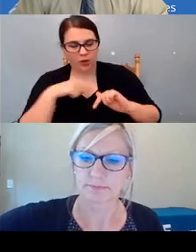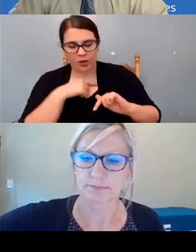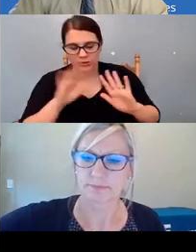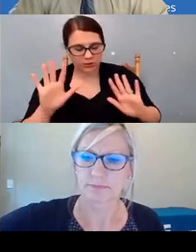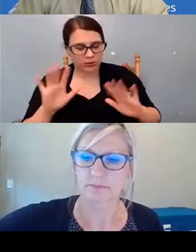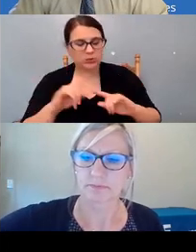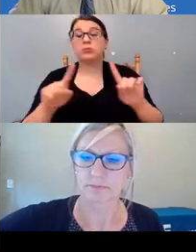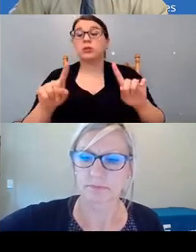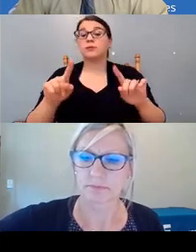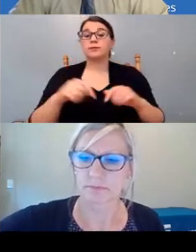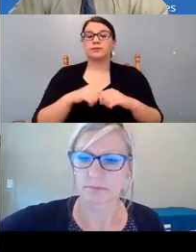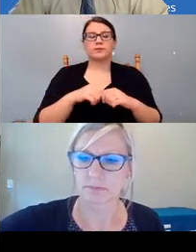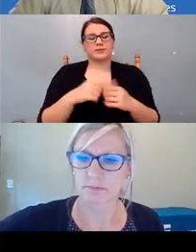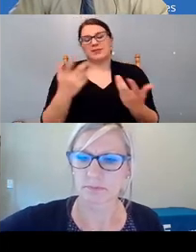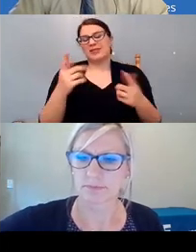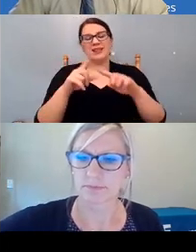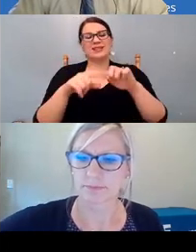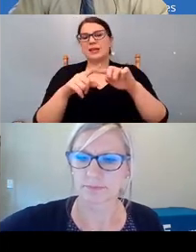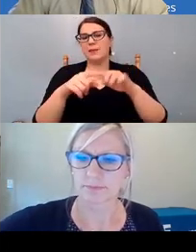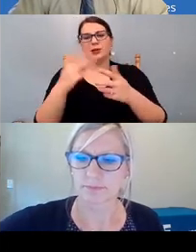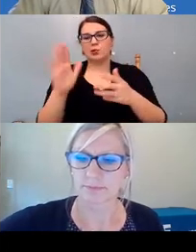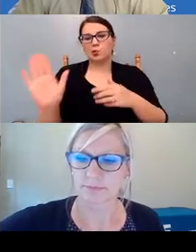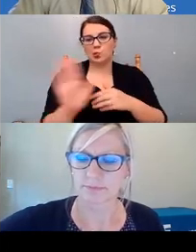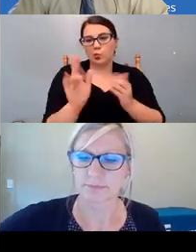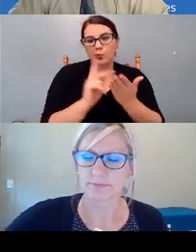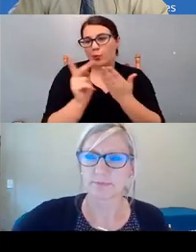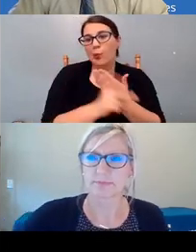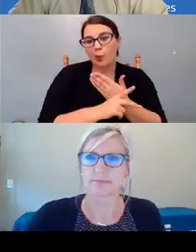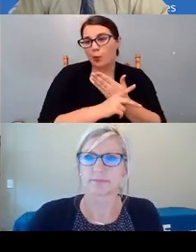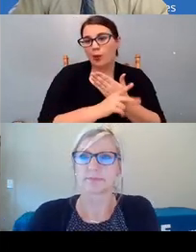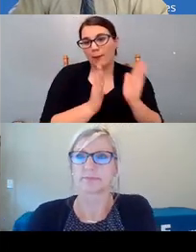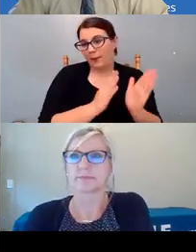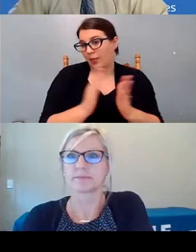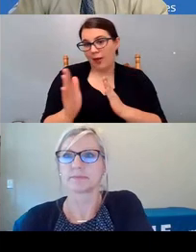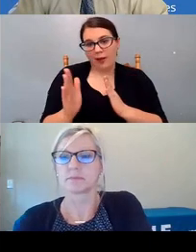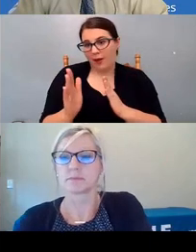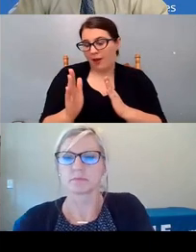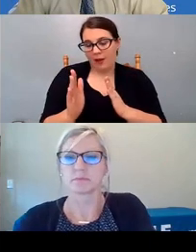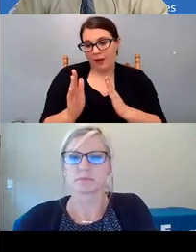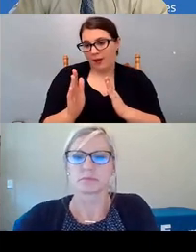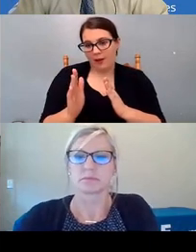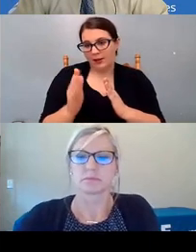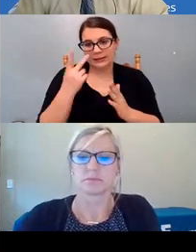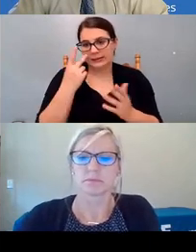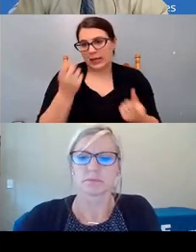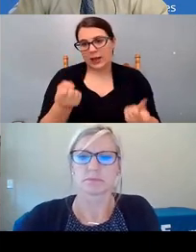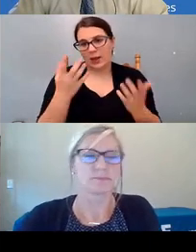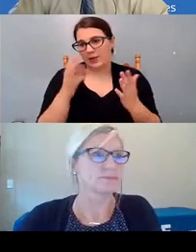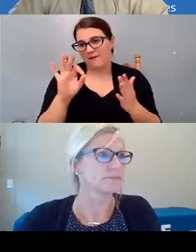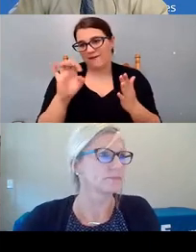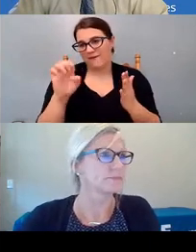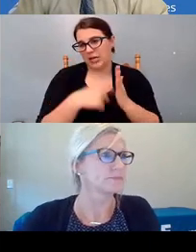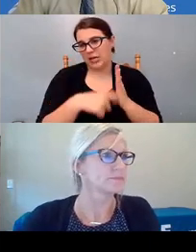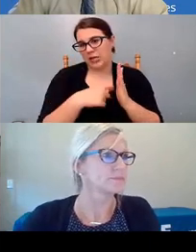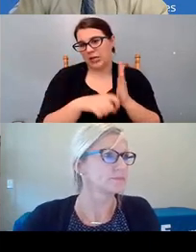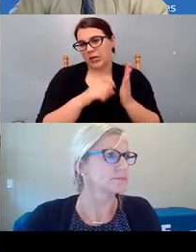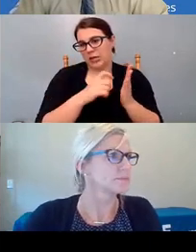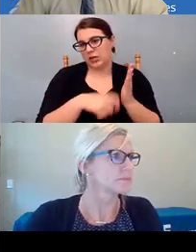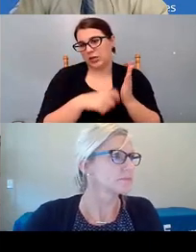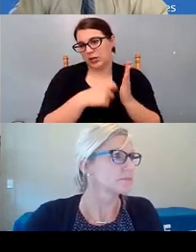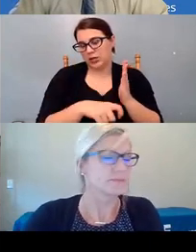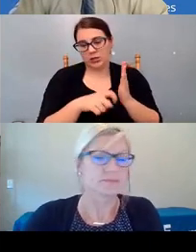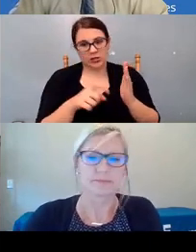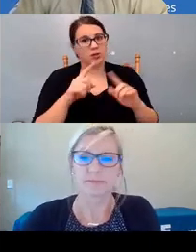the program's specific plan disclosure document to see what all the fees that they charge. But it does